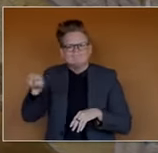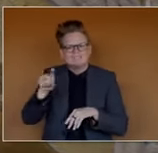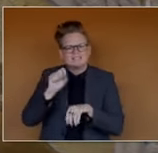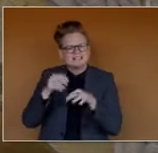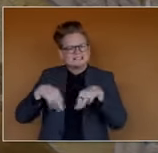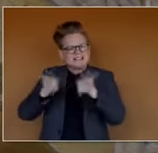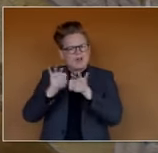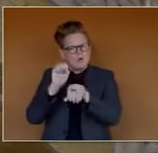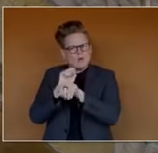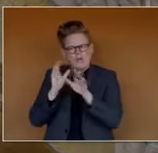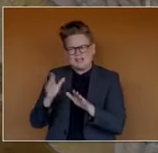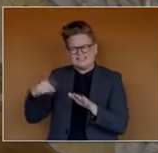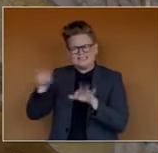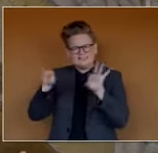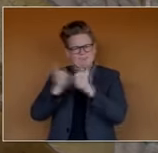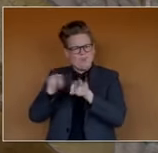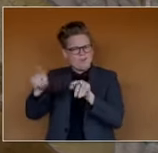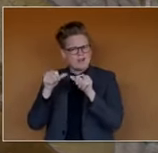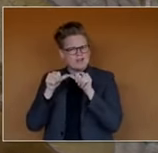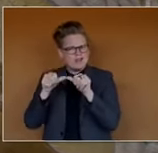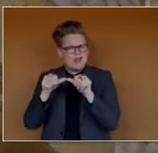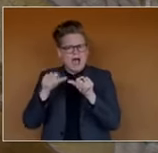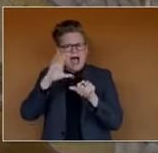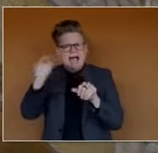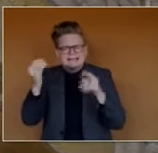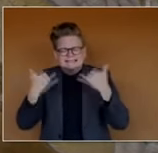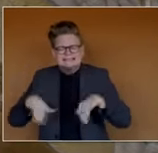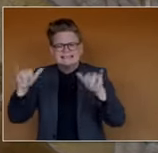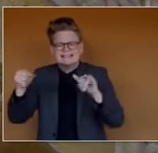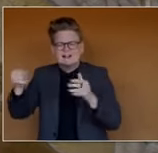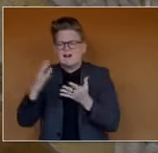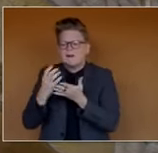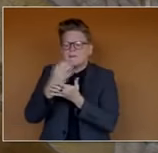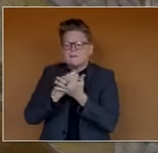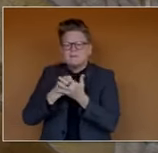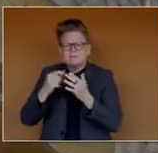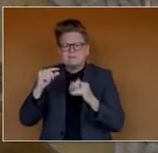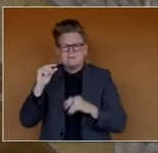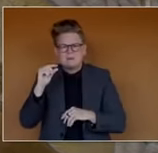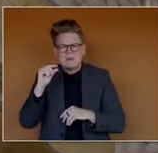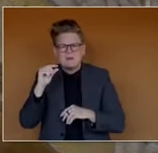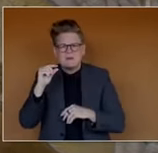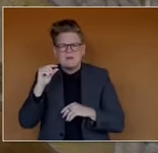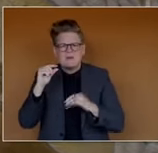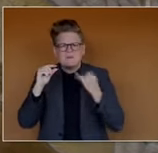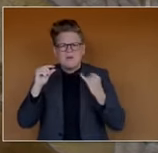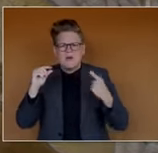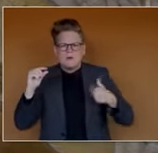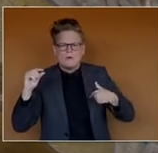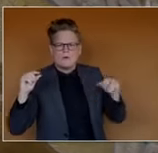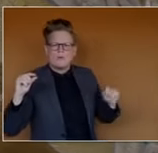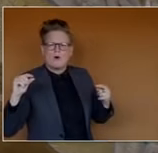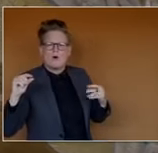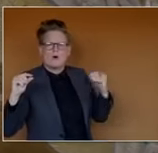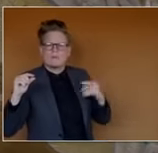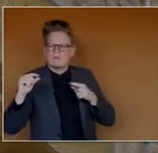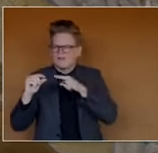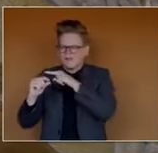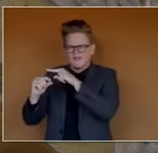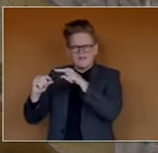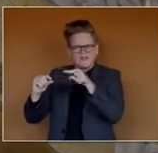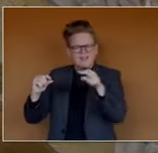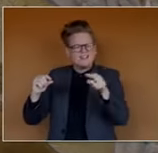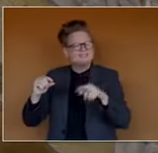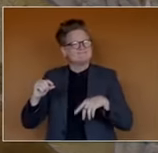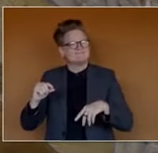less wages than, and it's the usual disproportionate fact of our economy. But we are doing our best